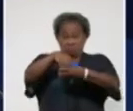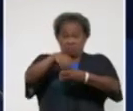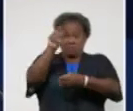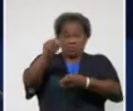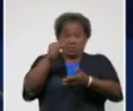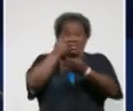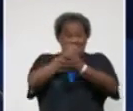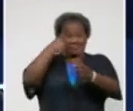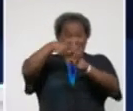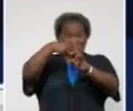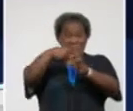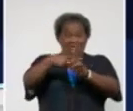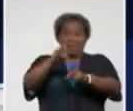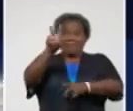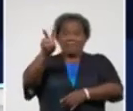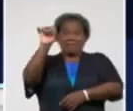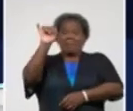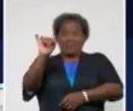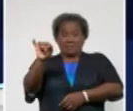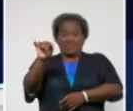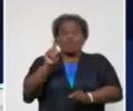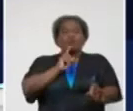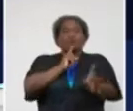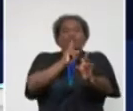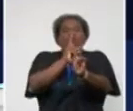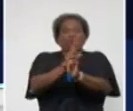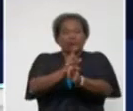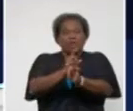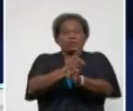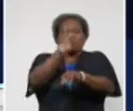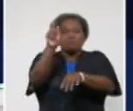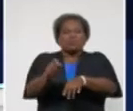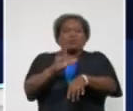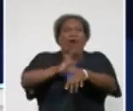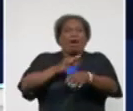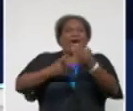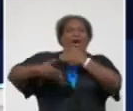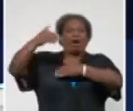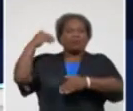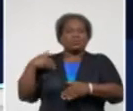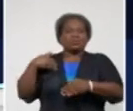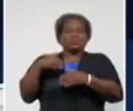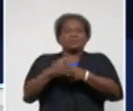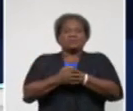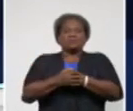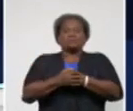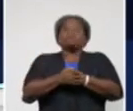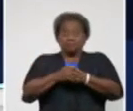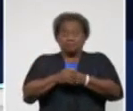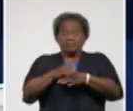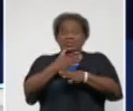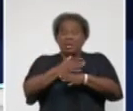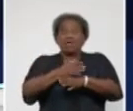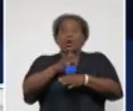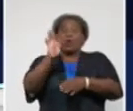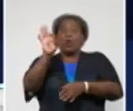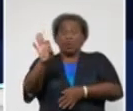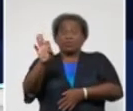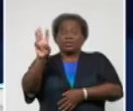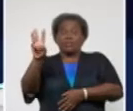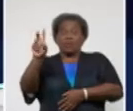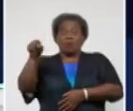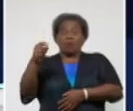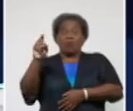83.9% of the 31 positive cases yesterday are confirmed case contacts. This means